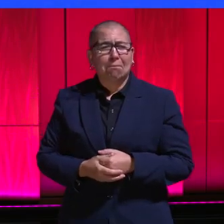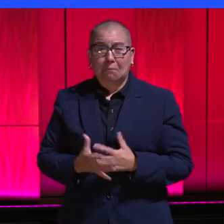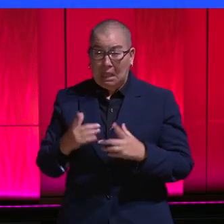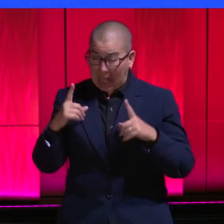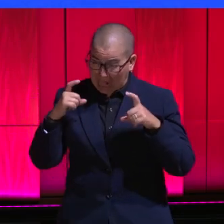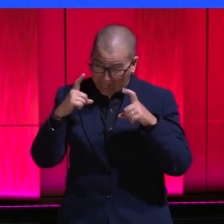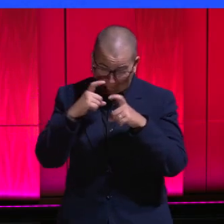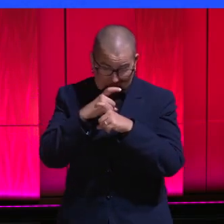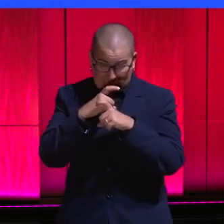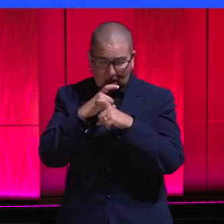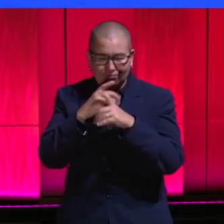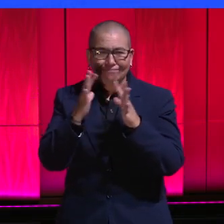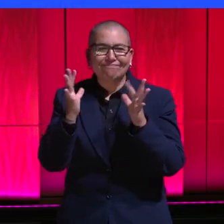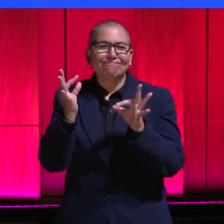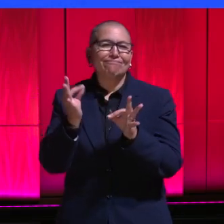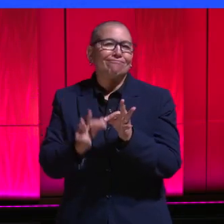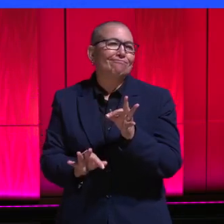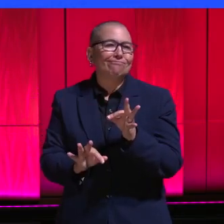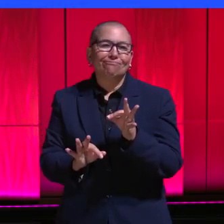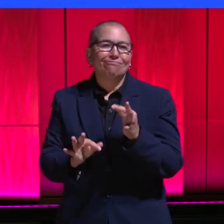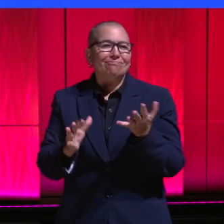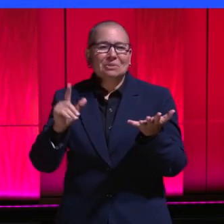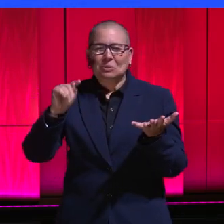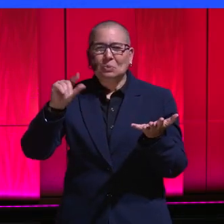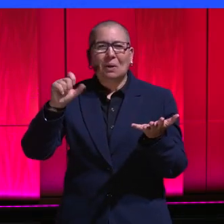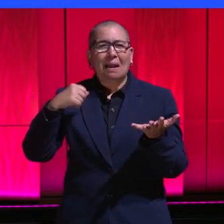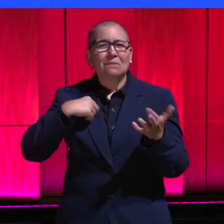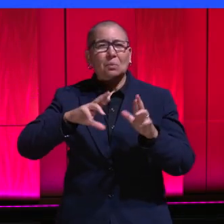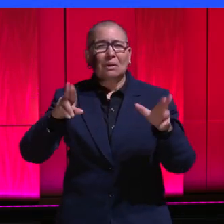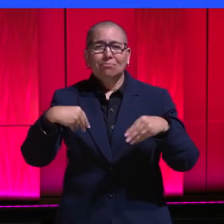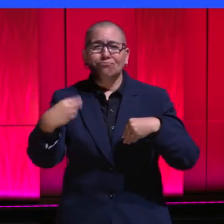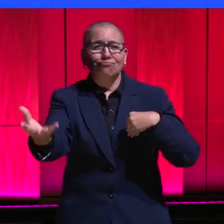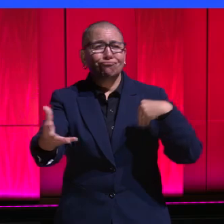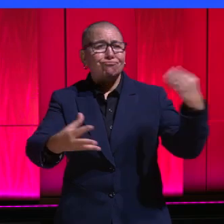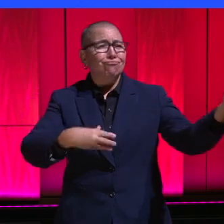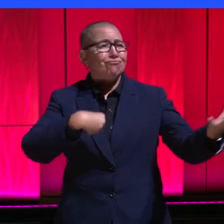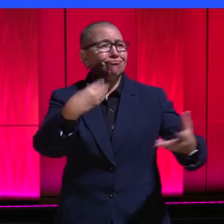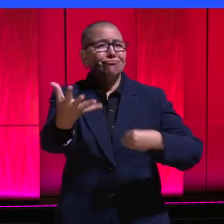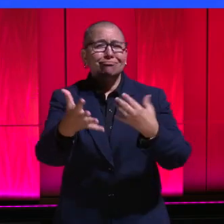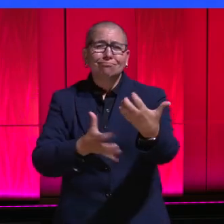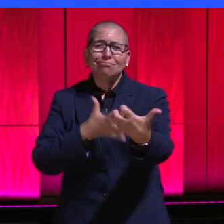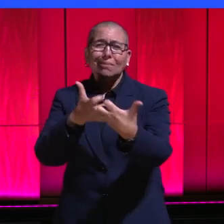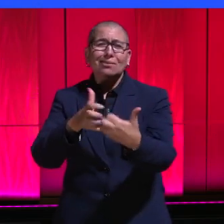to excel in your role. We certainly believe it's a game changer. And